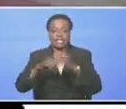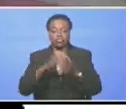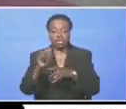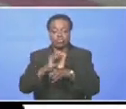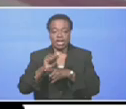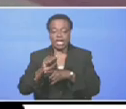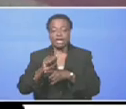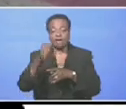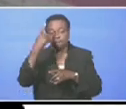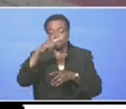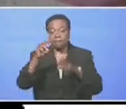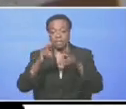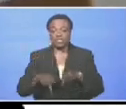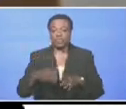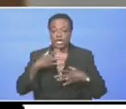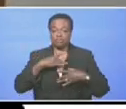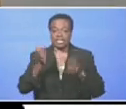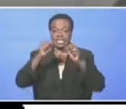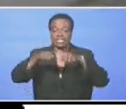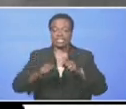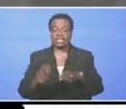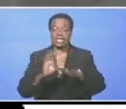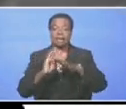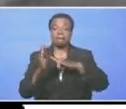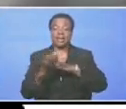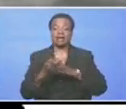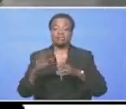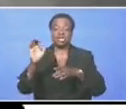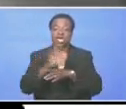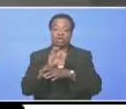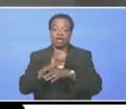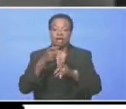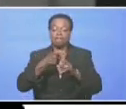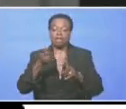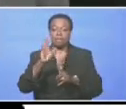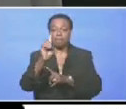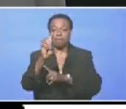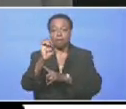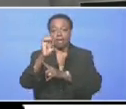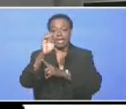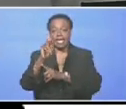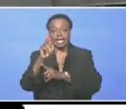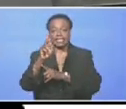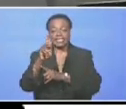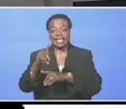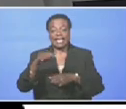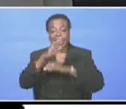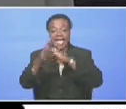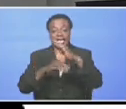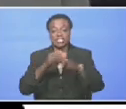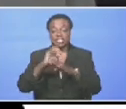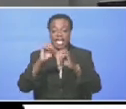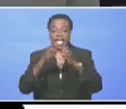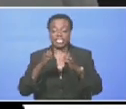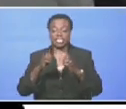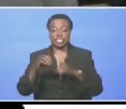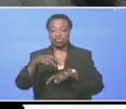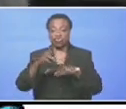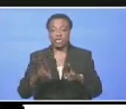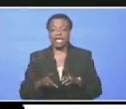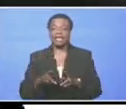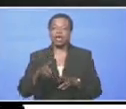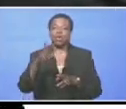in seabound careers. From deckhands to the engine room, this center gives students a 360-degree experience on board a